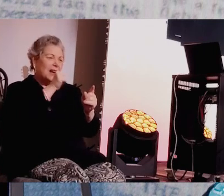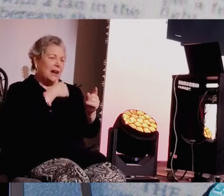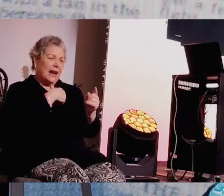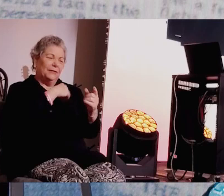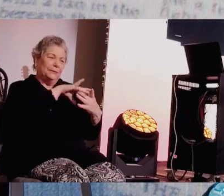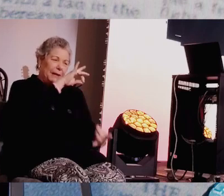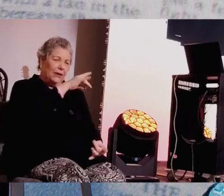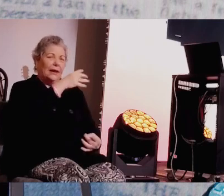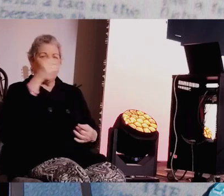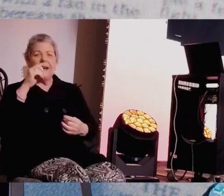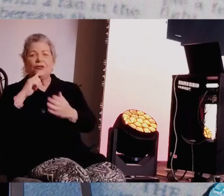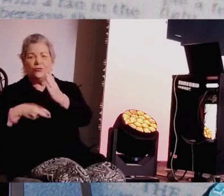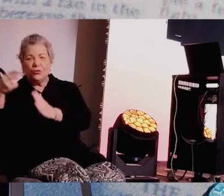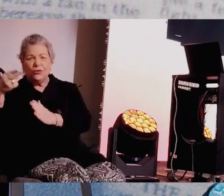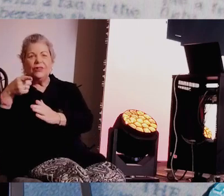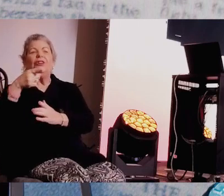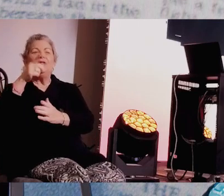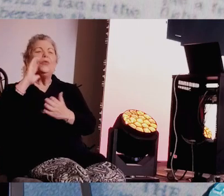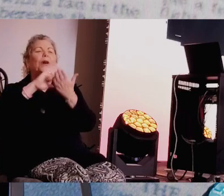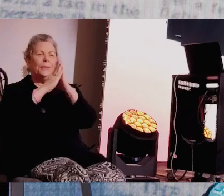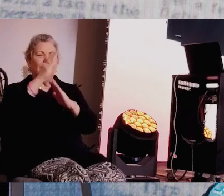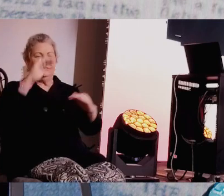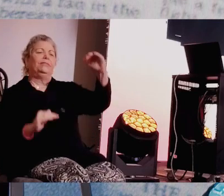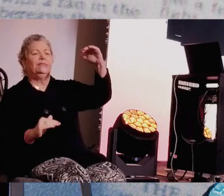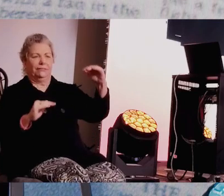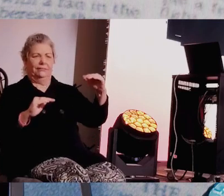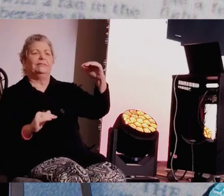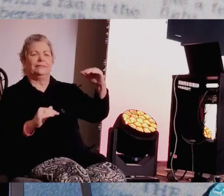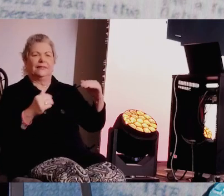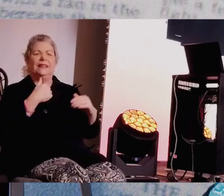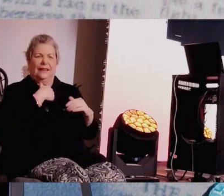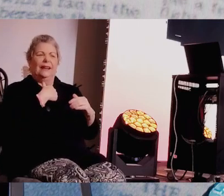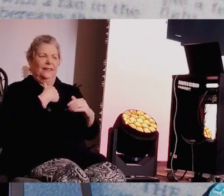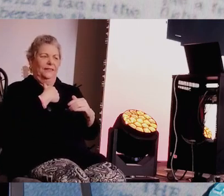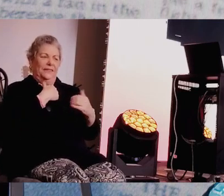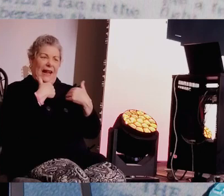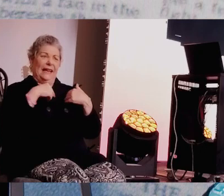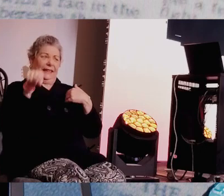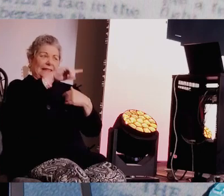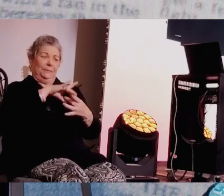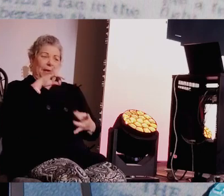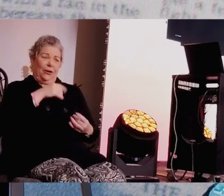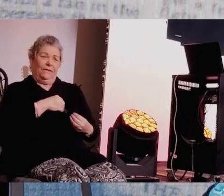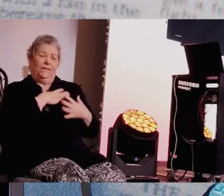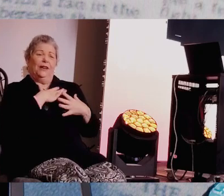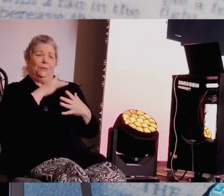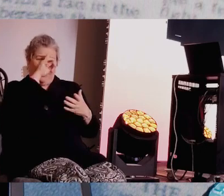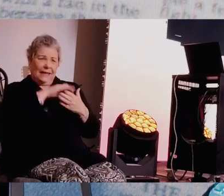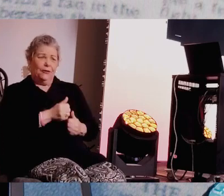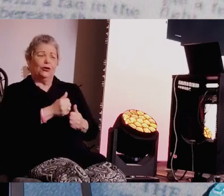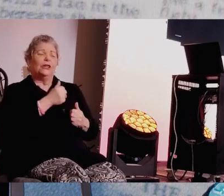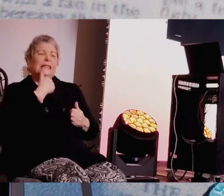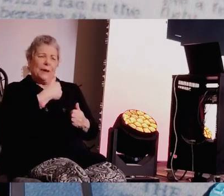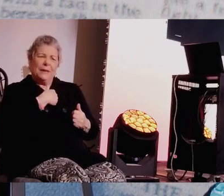spirit and the truth, you're unbalanced. I've even had spirit-filled believers tell me some of the simplest truths.